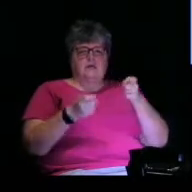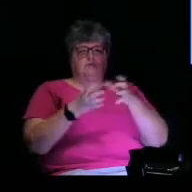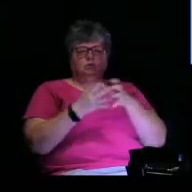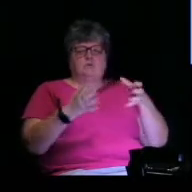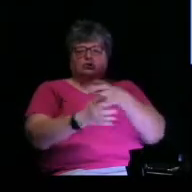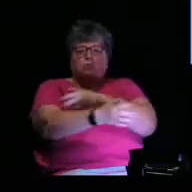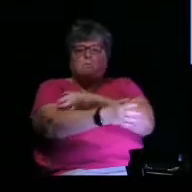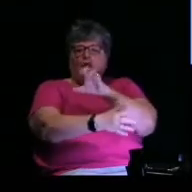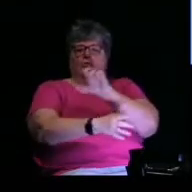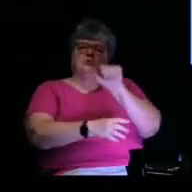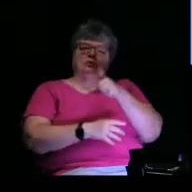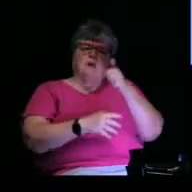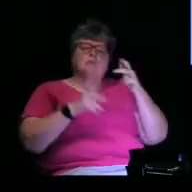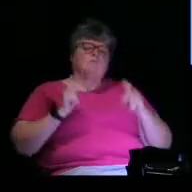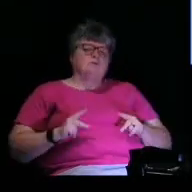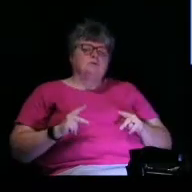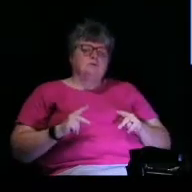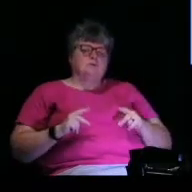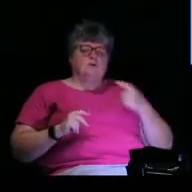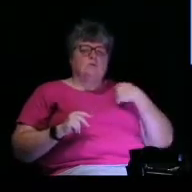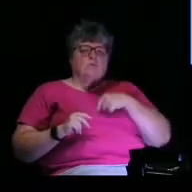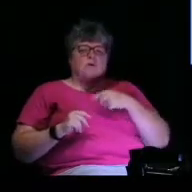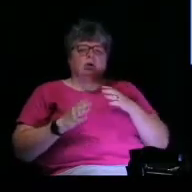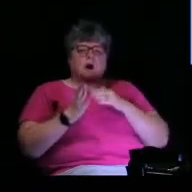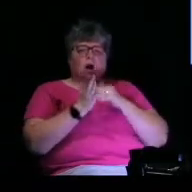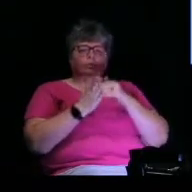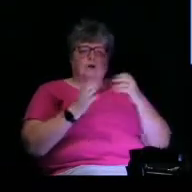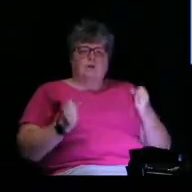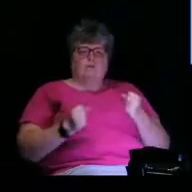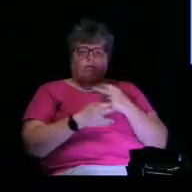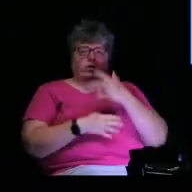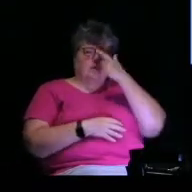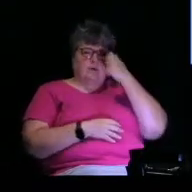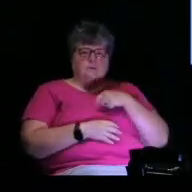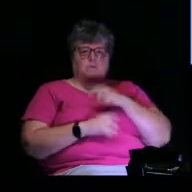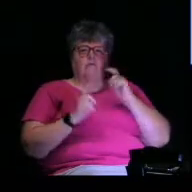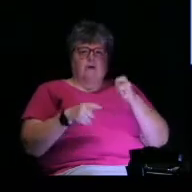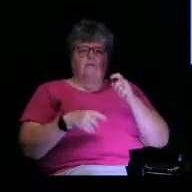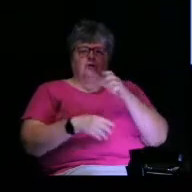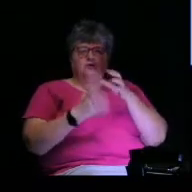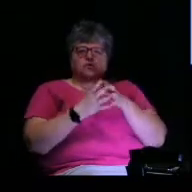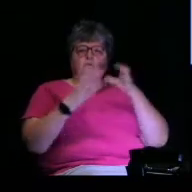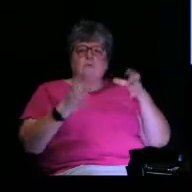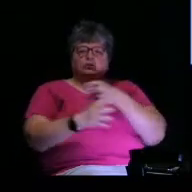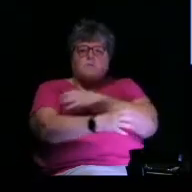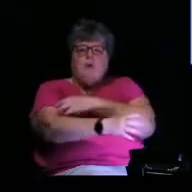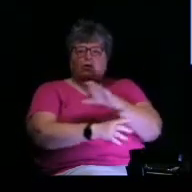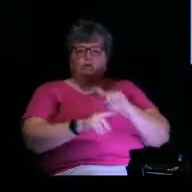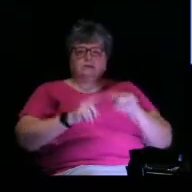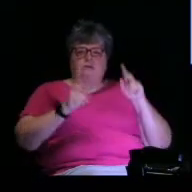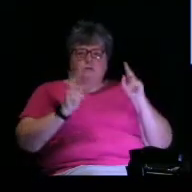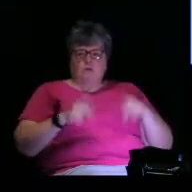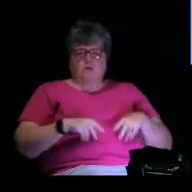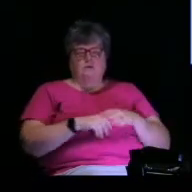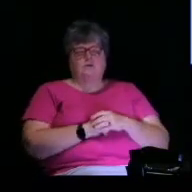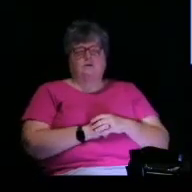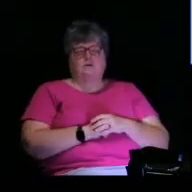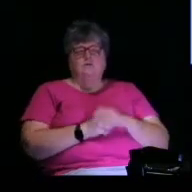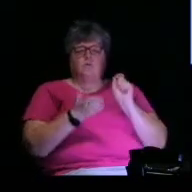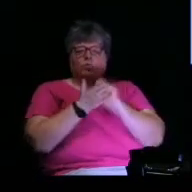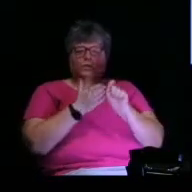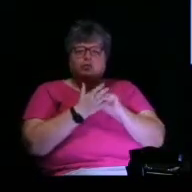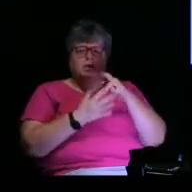another person. We so often are afraid because we've given too much power to another person. Now, this was written by Peter to